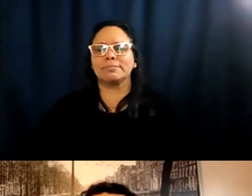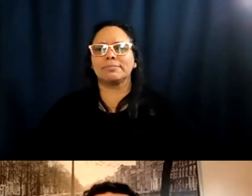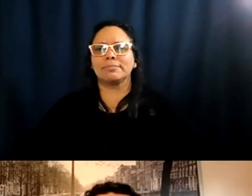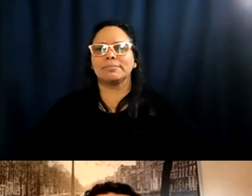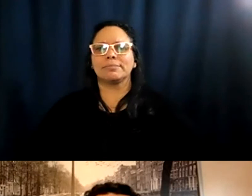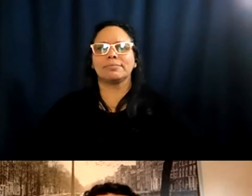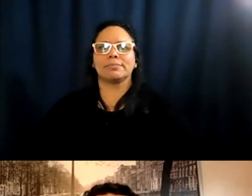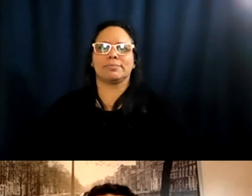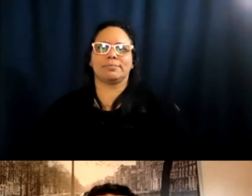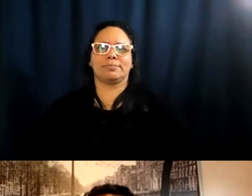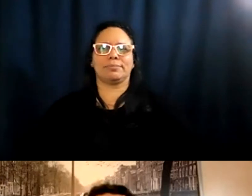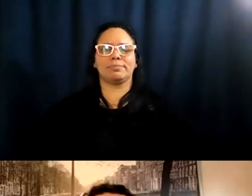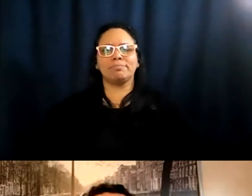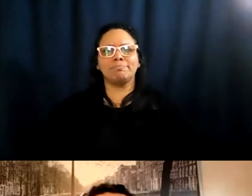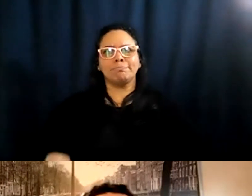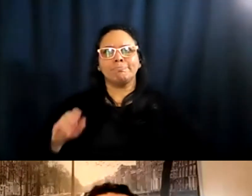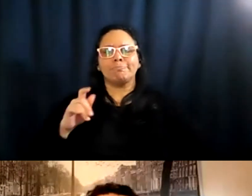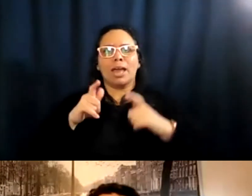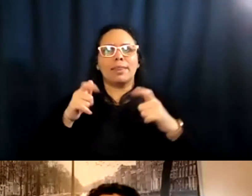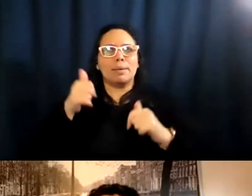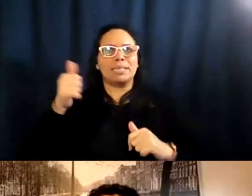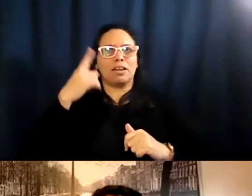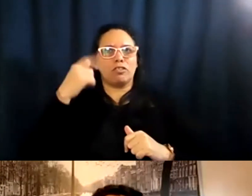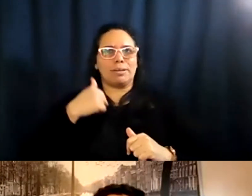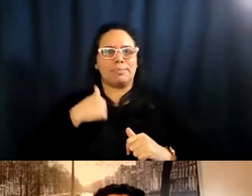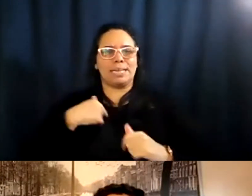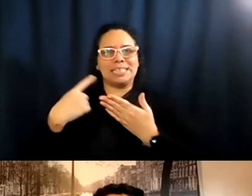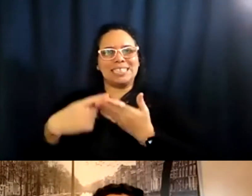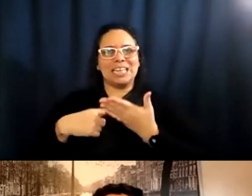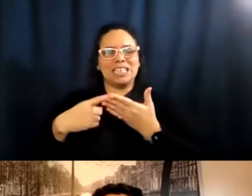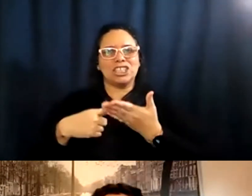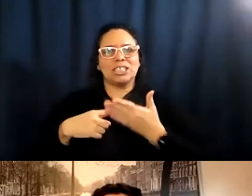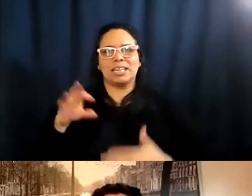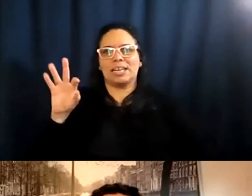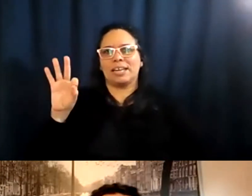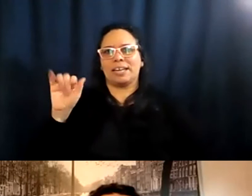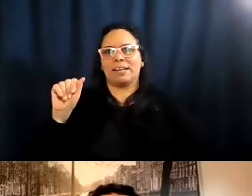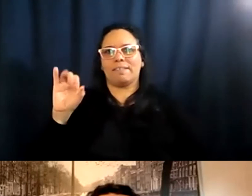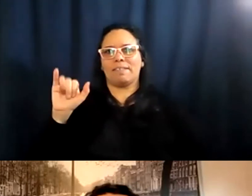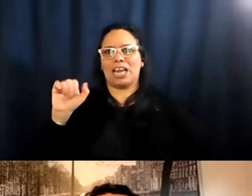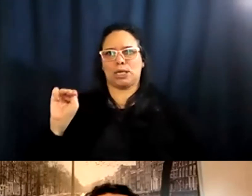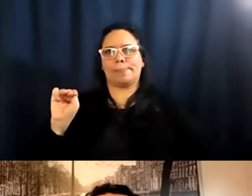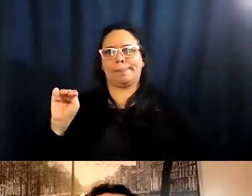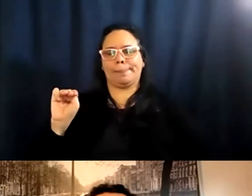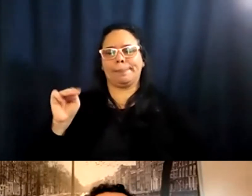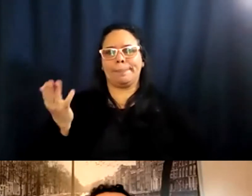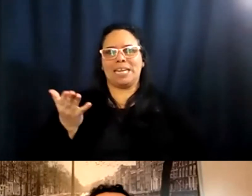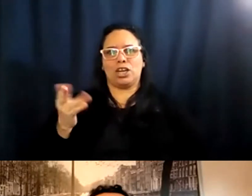think the biggest thing that jumped out to me was her discussion of fascism in the United States. To